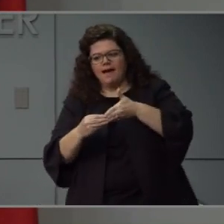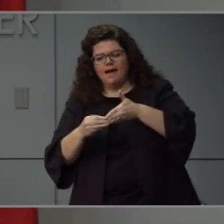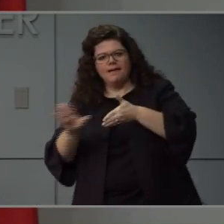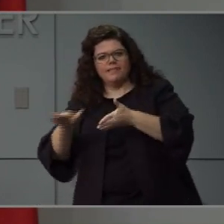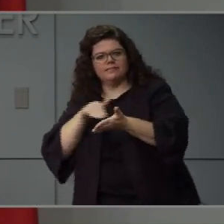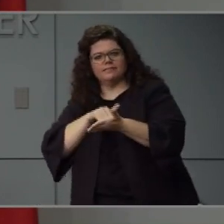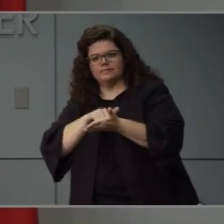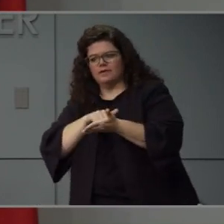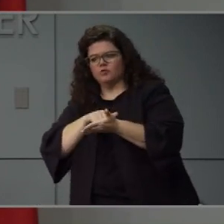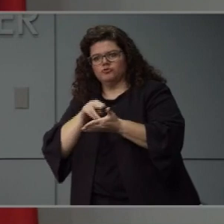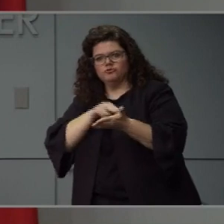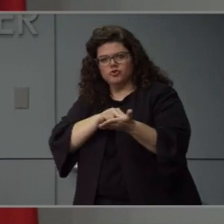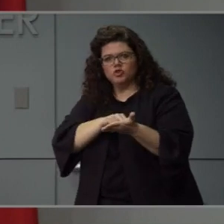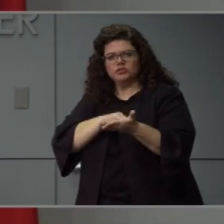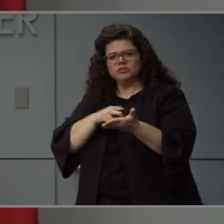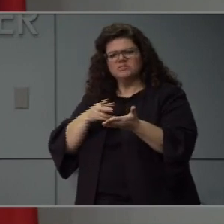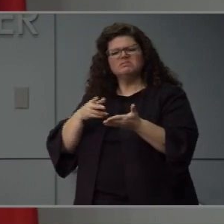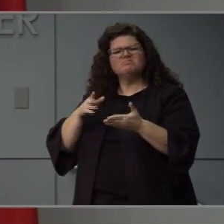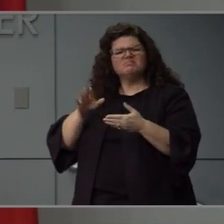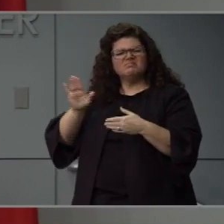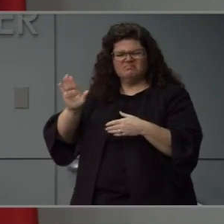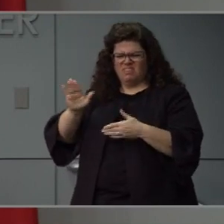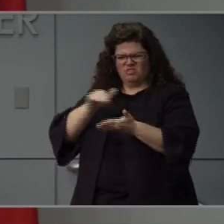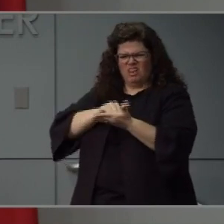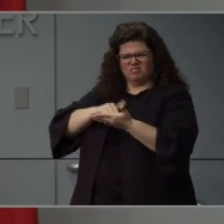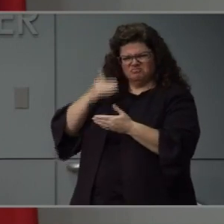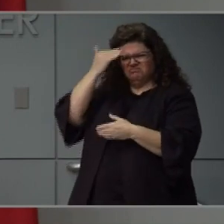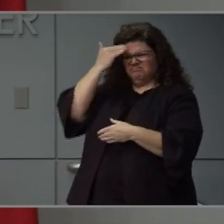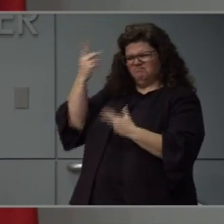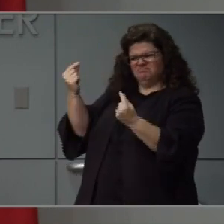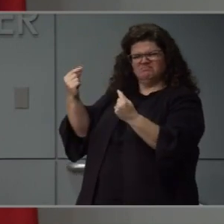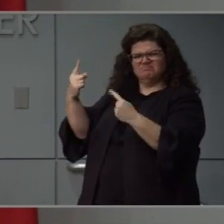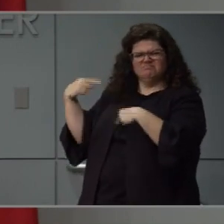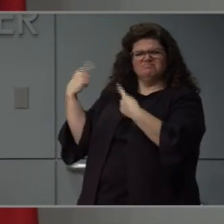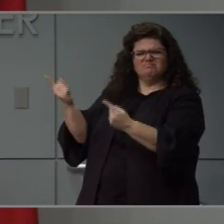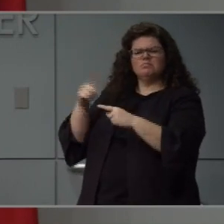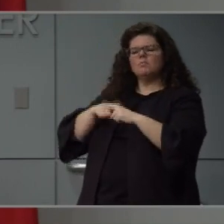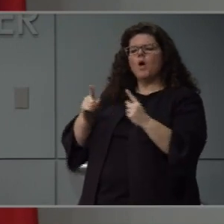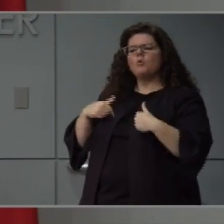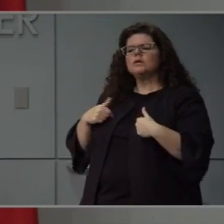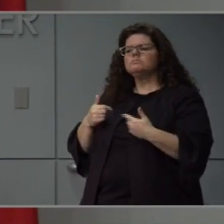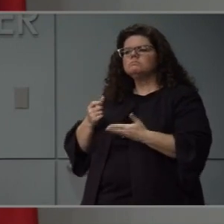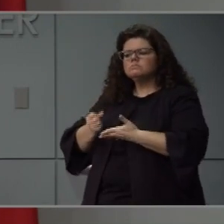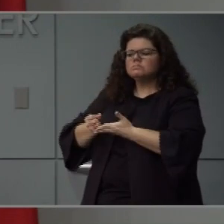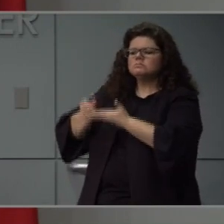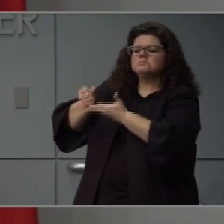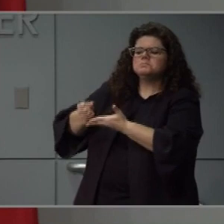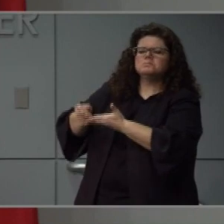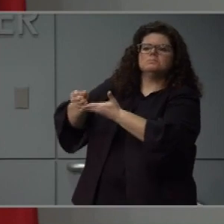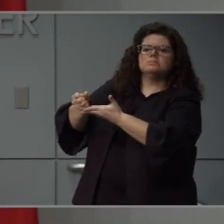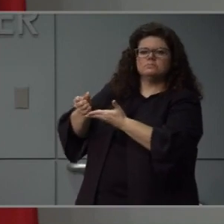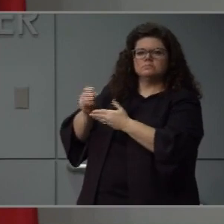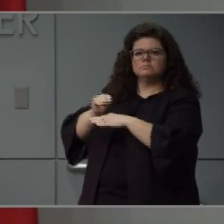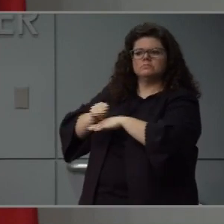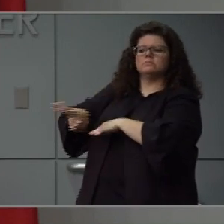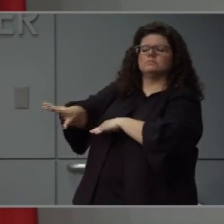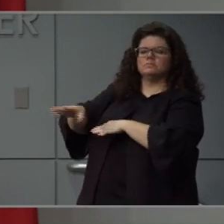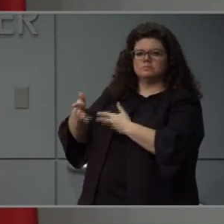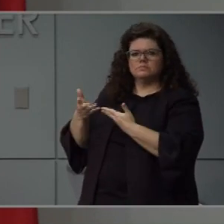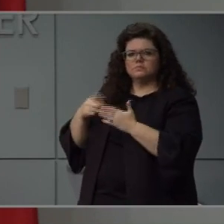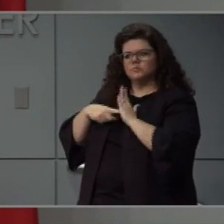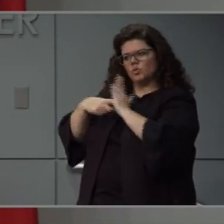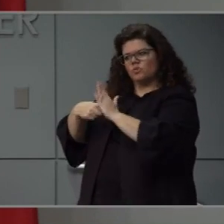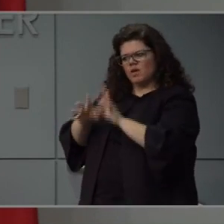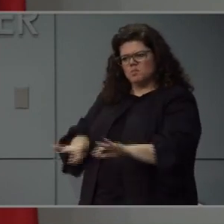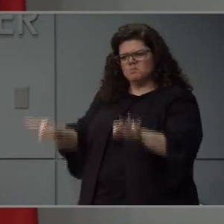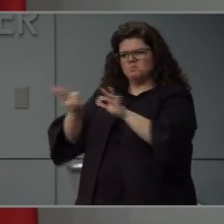still obviously use their clinical judgment. We have wonderful doctors and nurses and others here, but I think it is highlighting the importance of